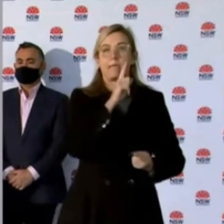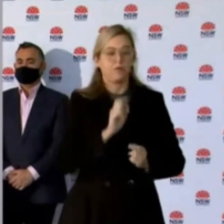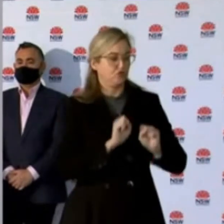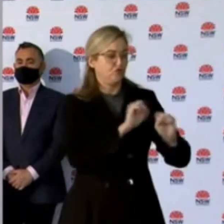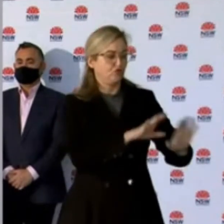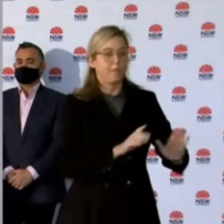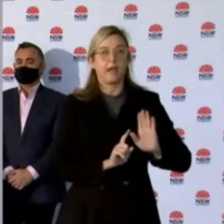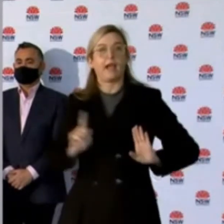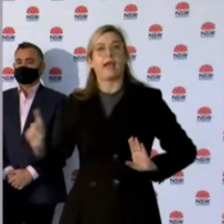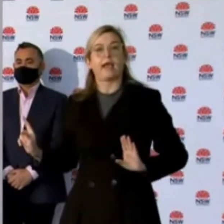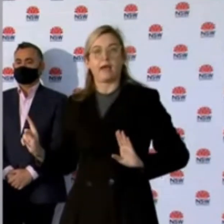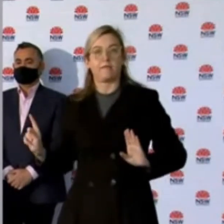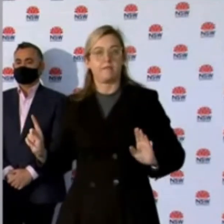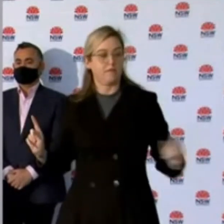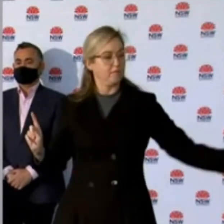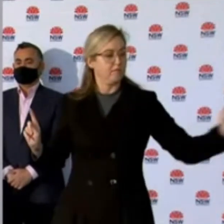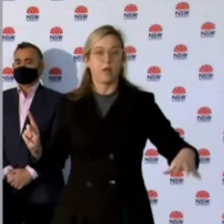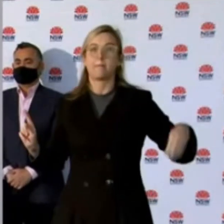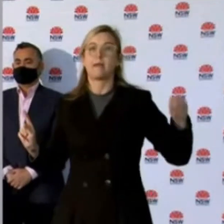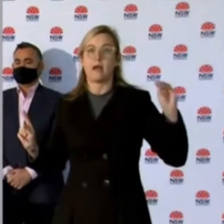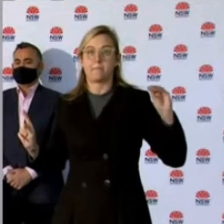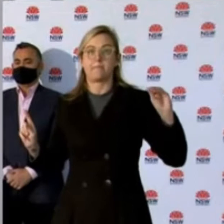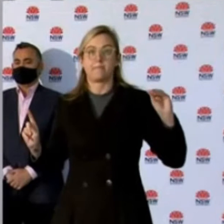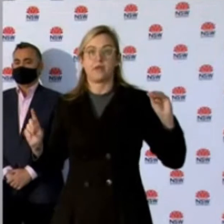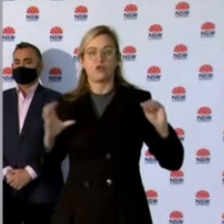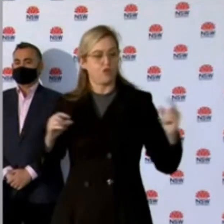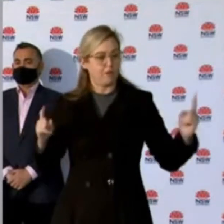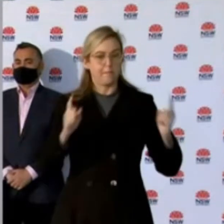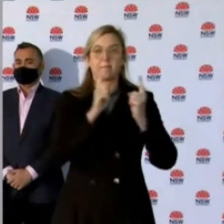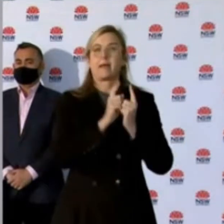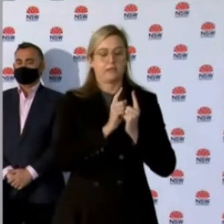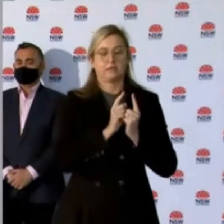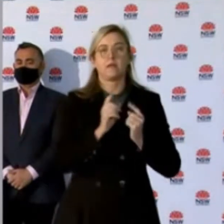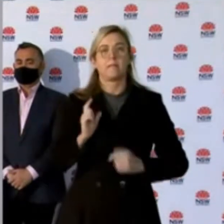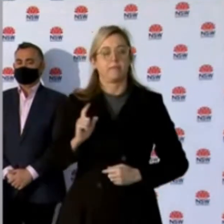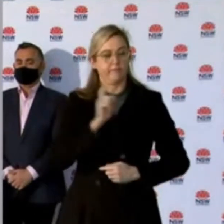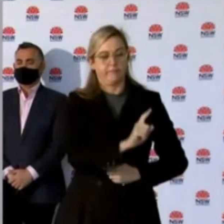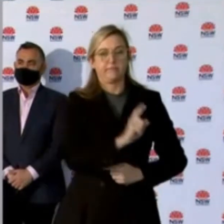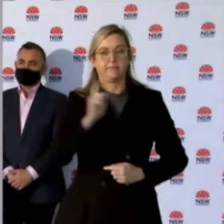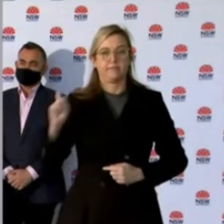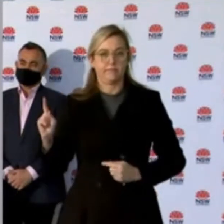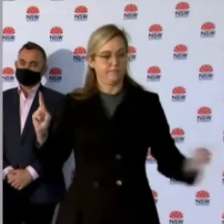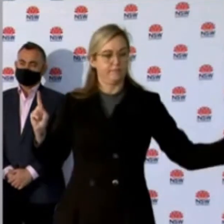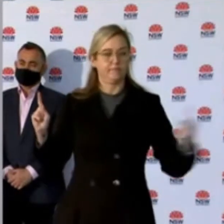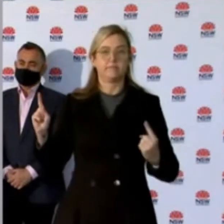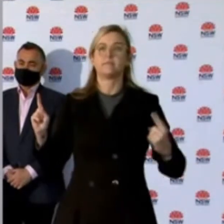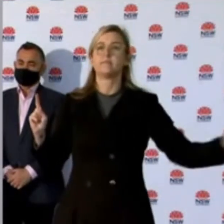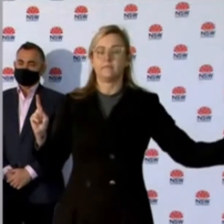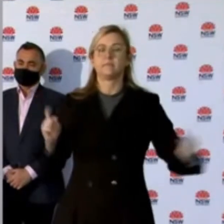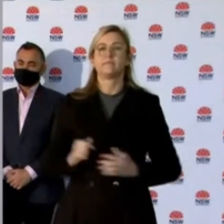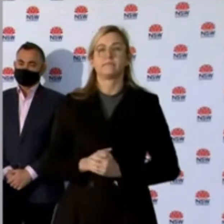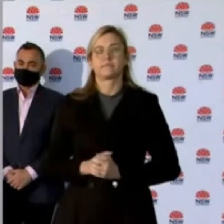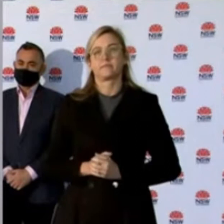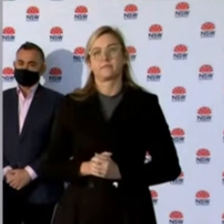individuals decreases any risk for COVID transmission. Can I also dispel another myth that COVID is a